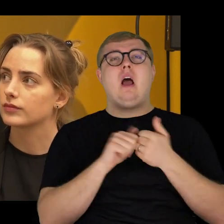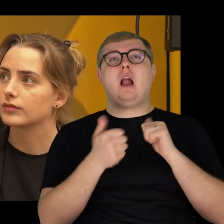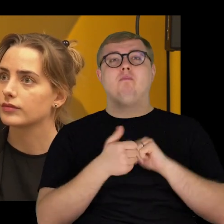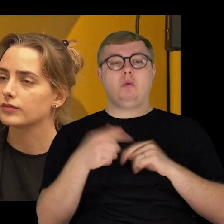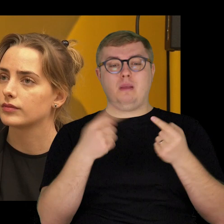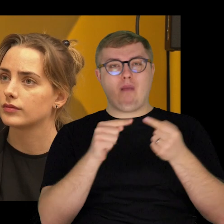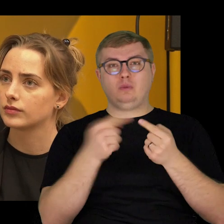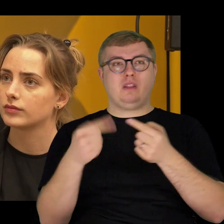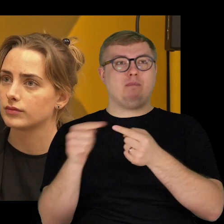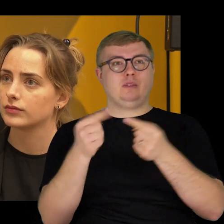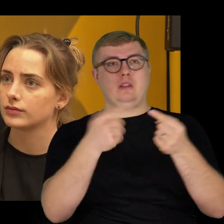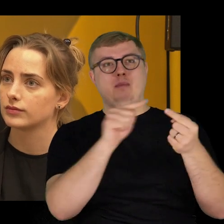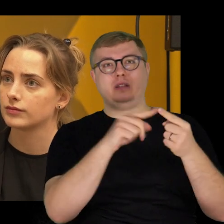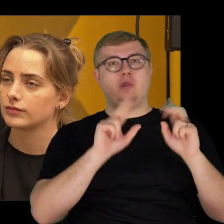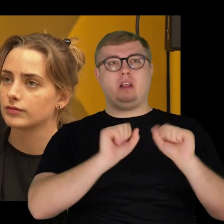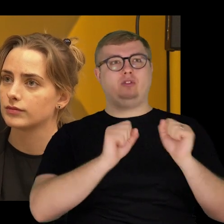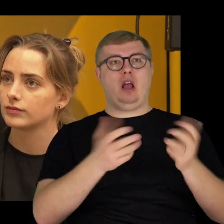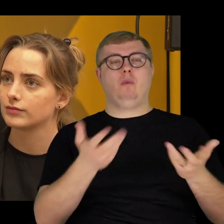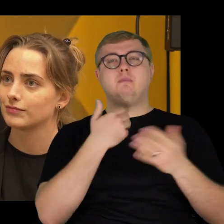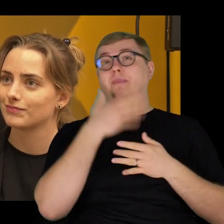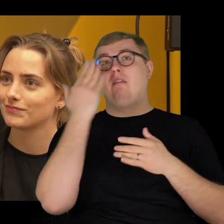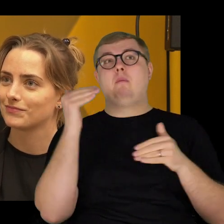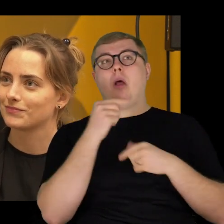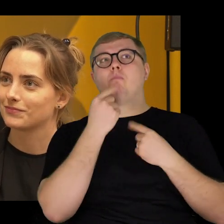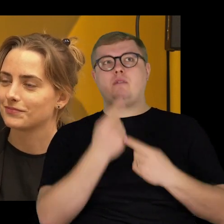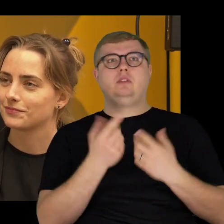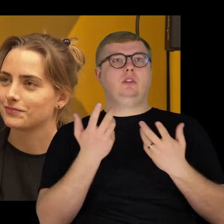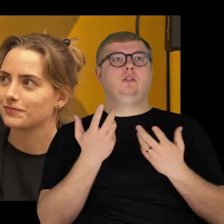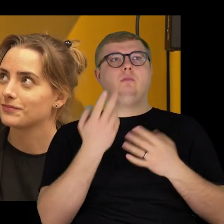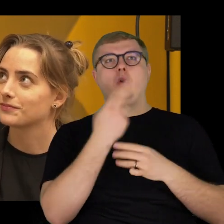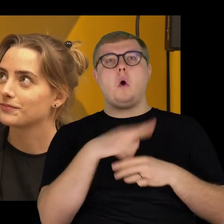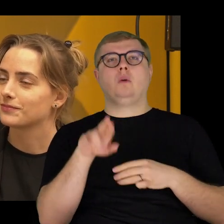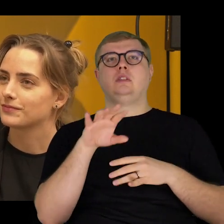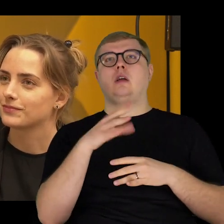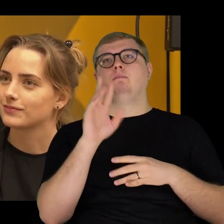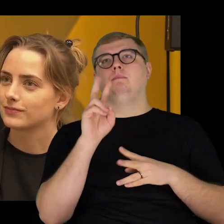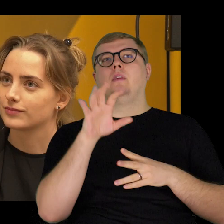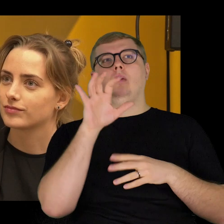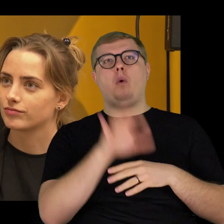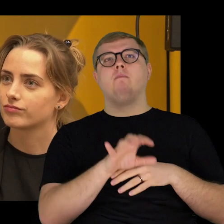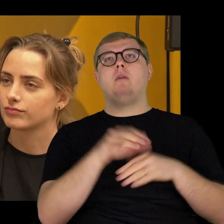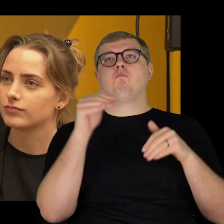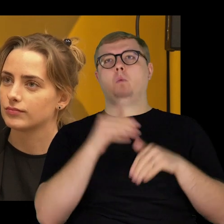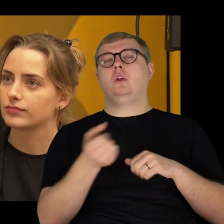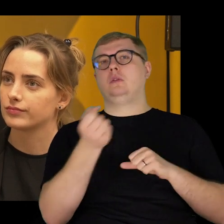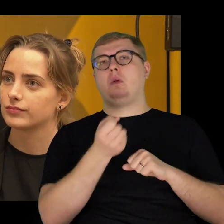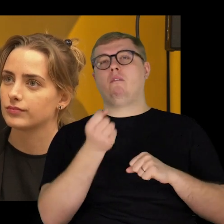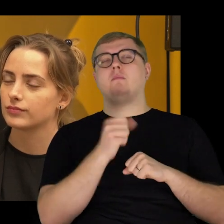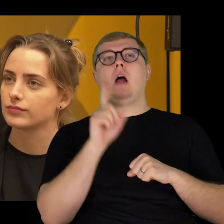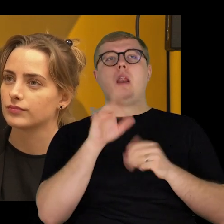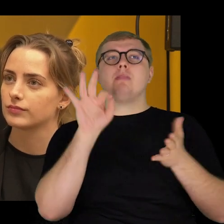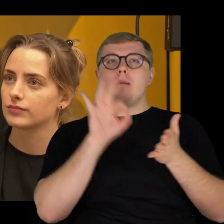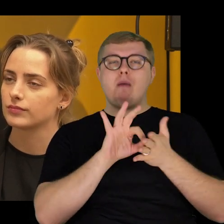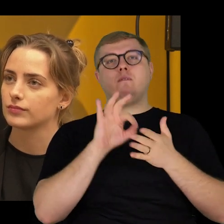aligned, and it doesn't work. I don't know if I could say that there's a kind of a formula that one could follow, but certainly in our case,